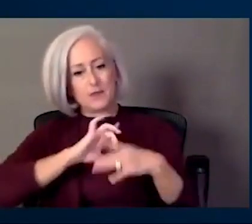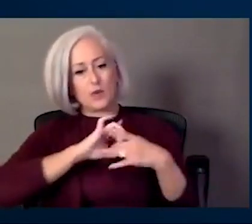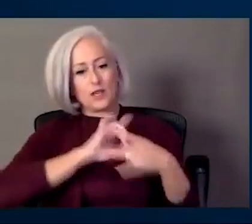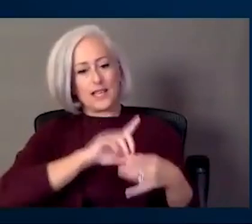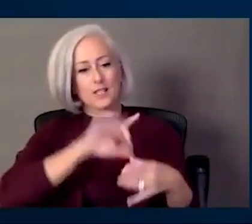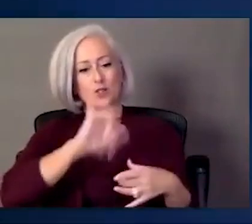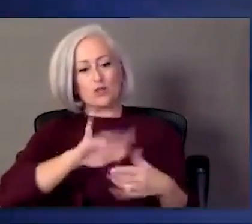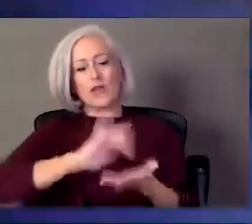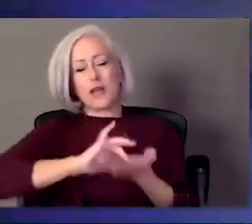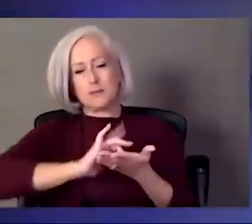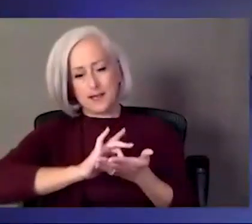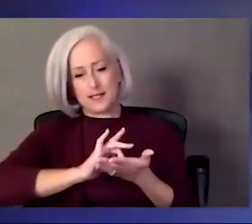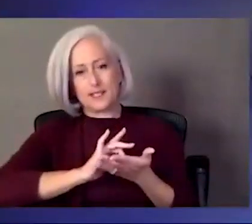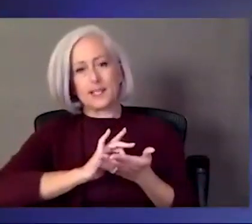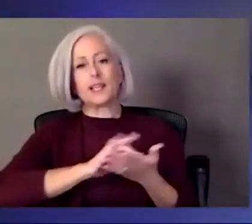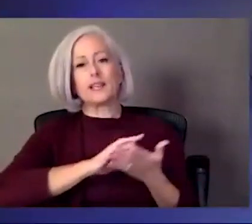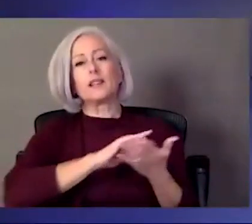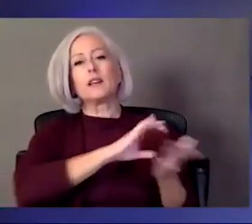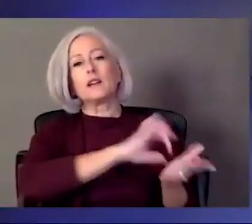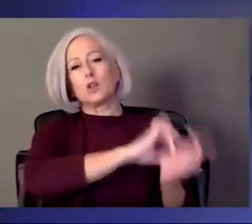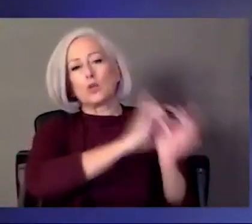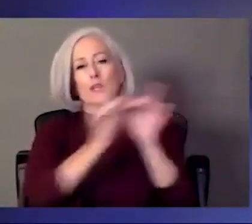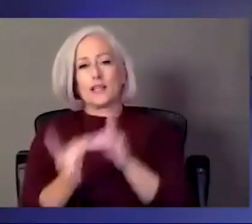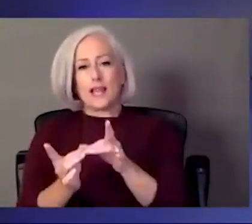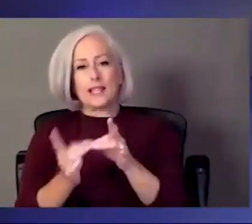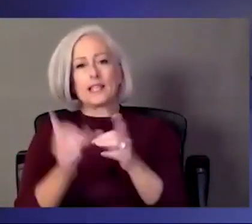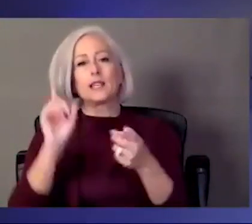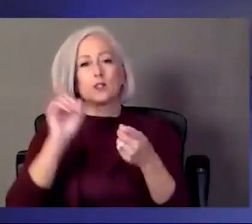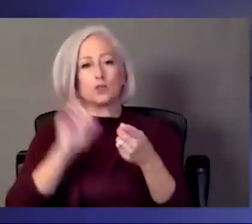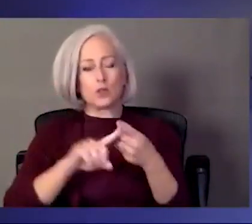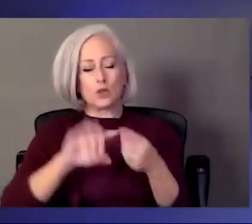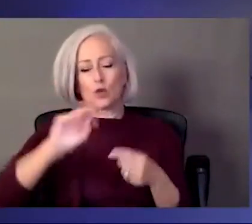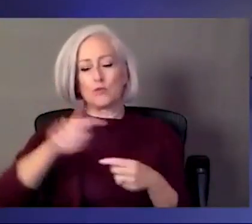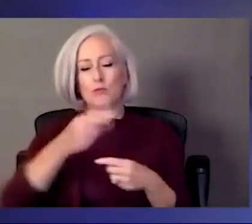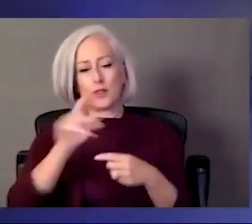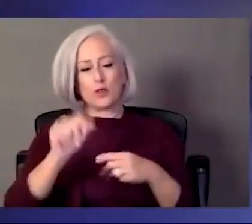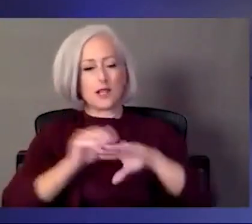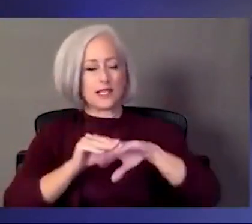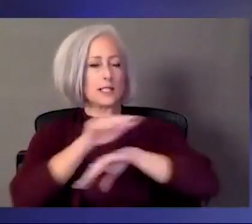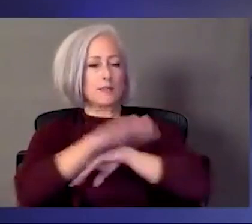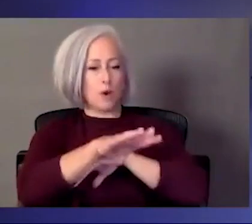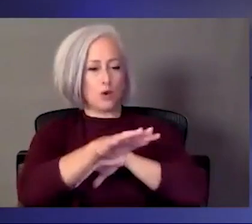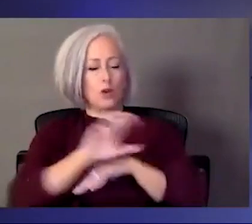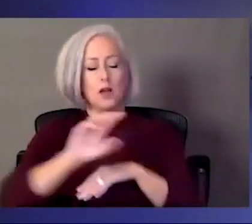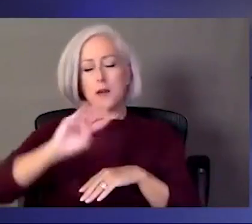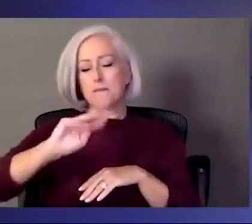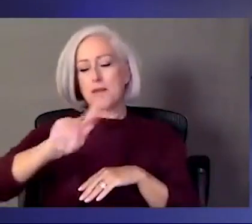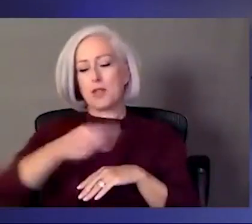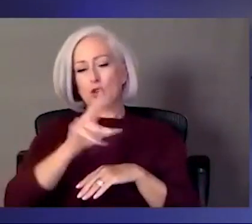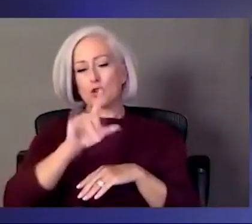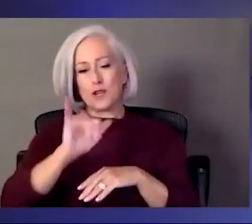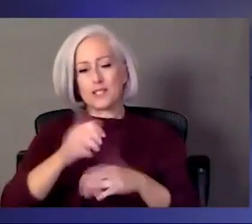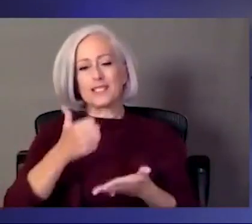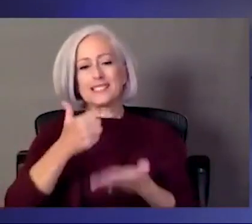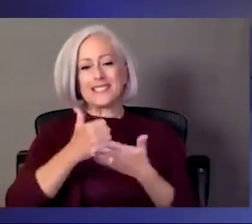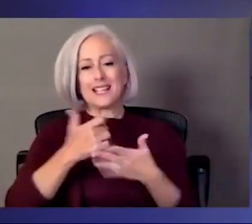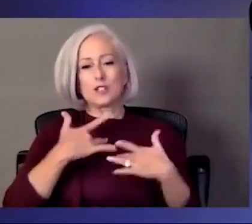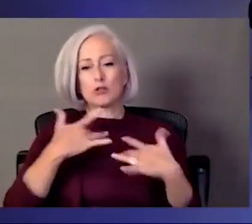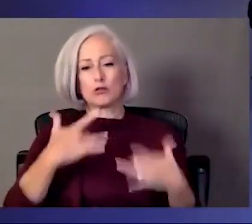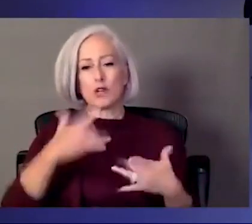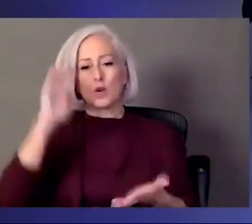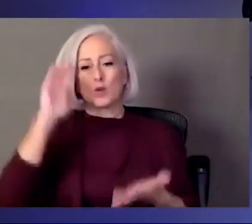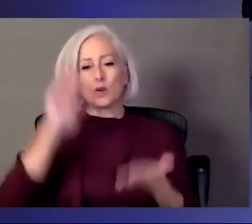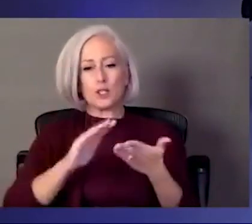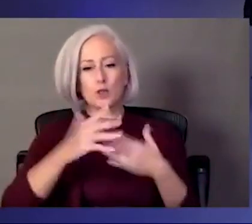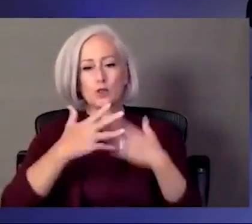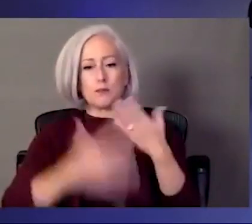with proximity of methotrexate exposure. Now, the methotrexate very commonly decreases blood levels, and we have to adjust doses of it